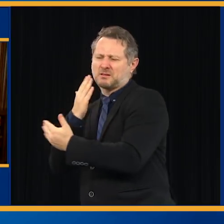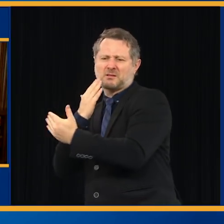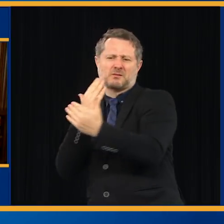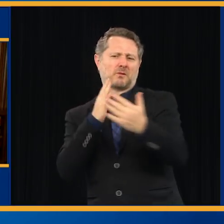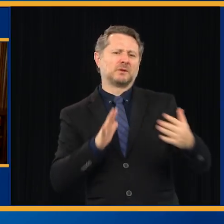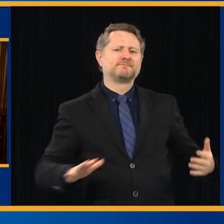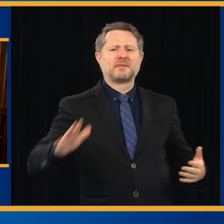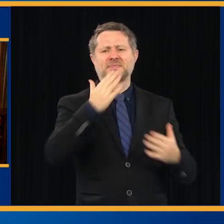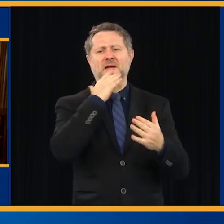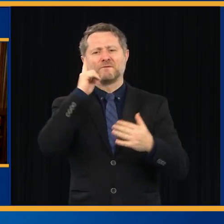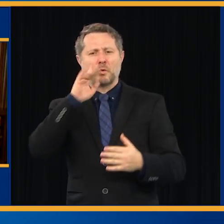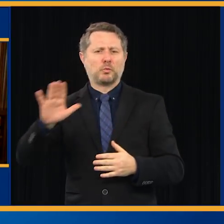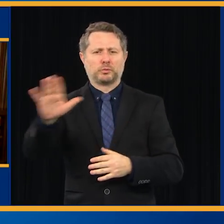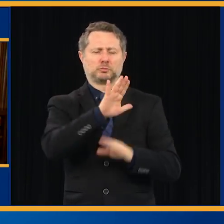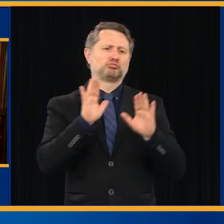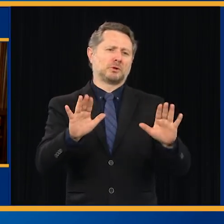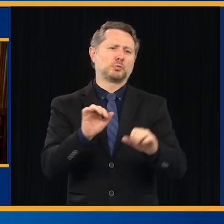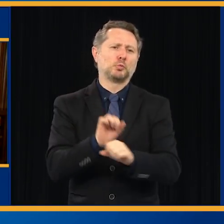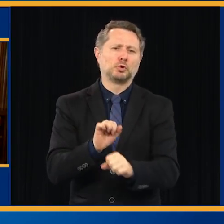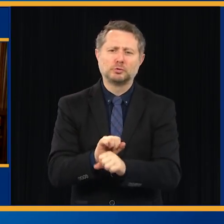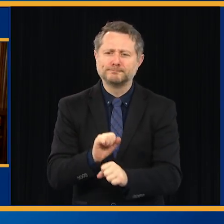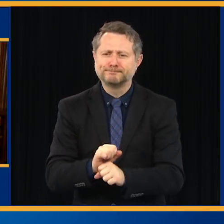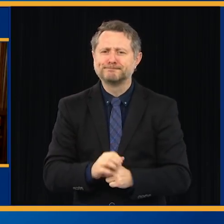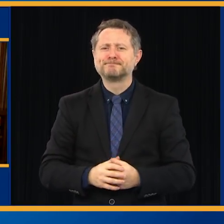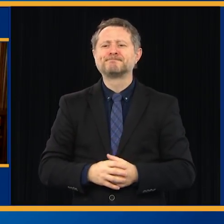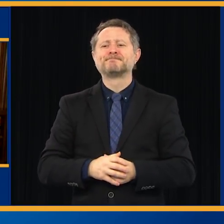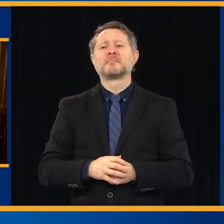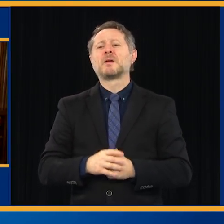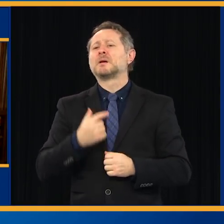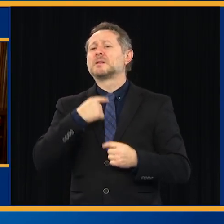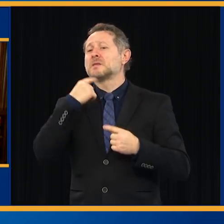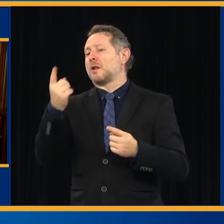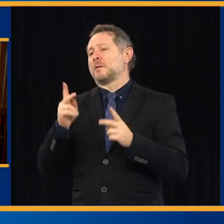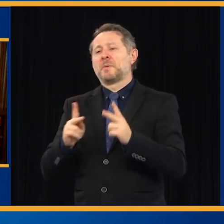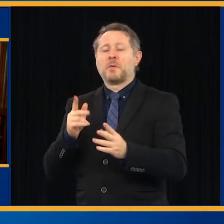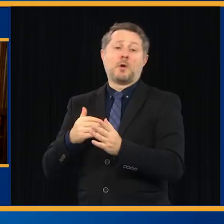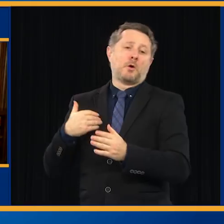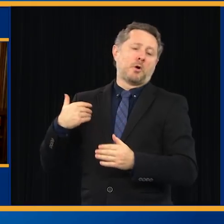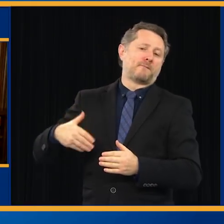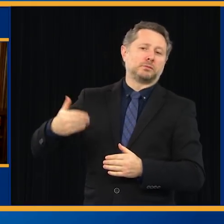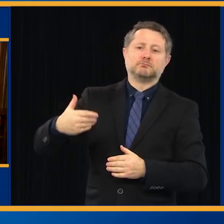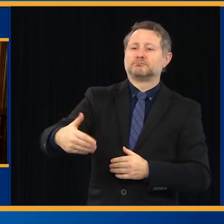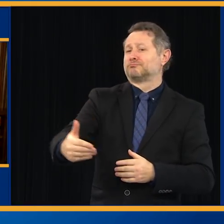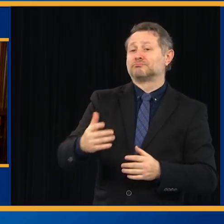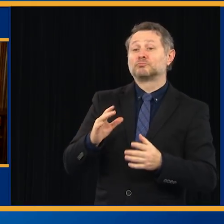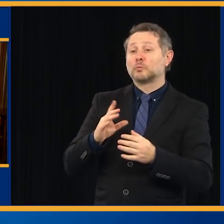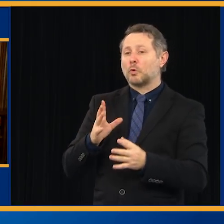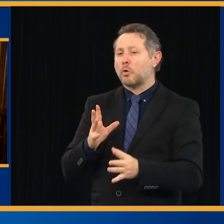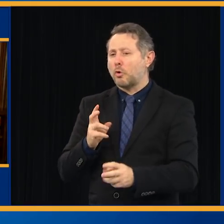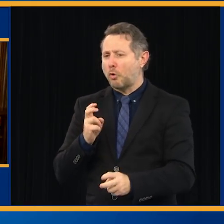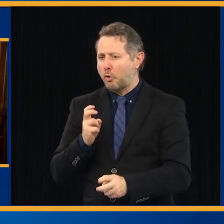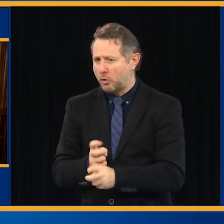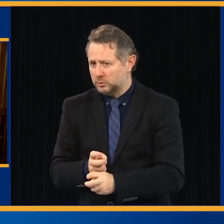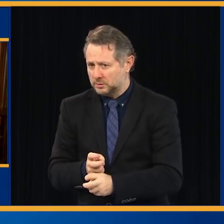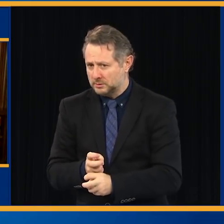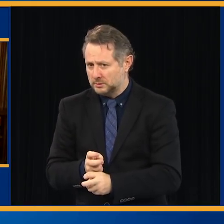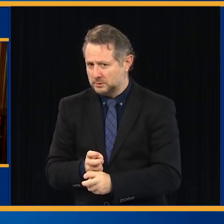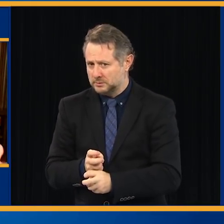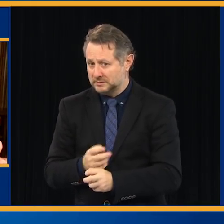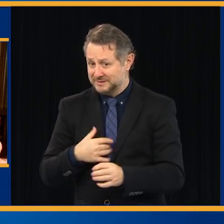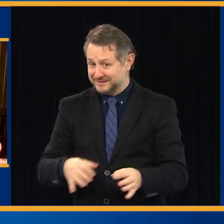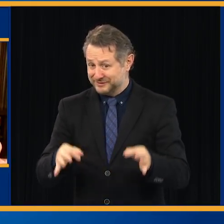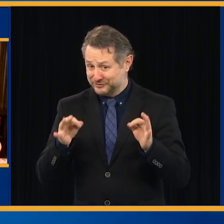great work that you're providing to the citizens of your state. I tell people all the time, it's going to be way harder, the decisions we have to make